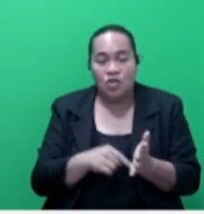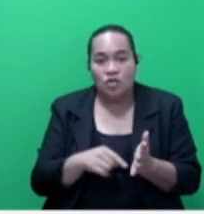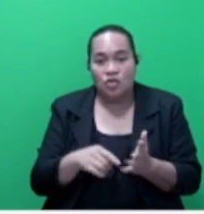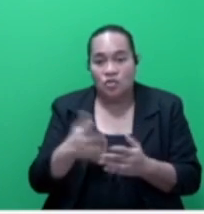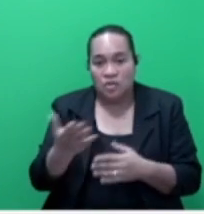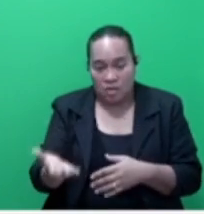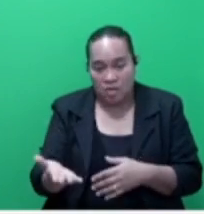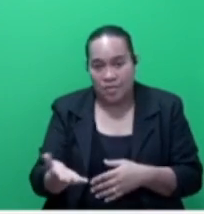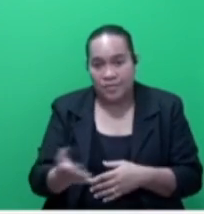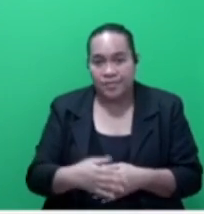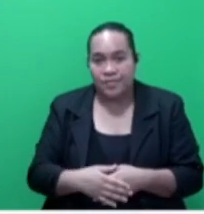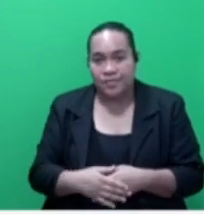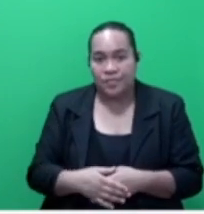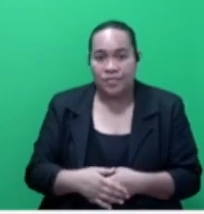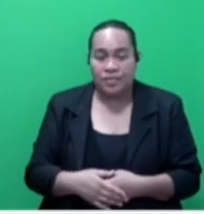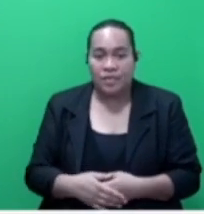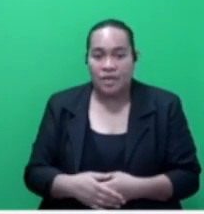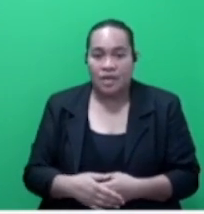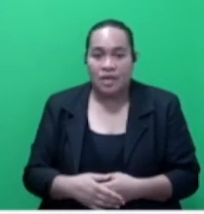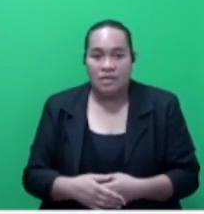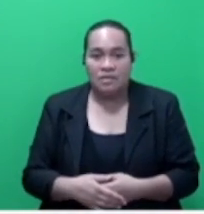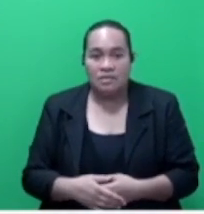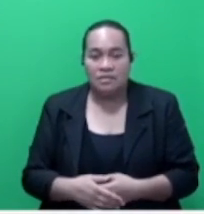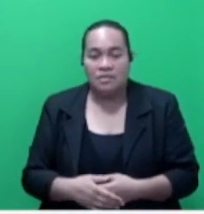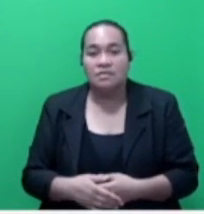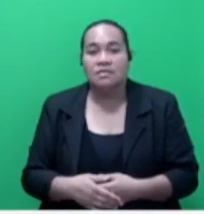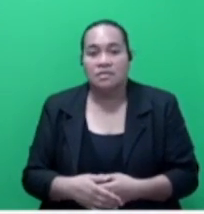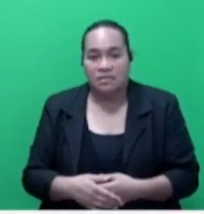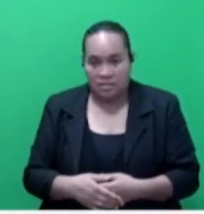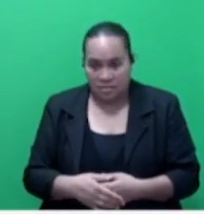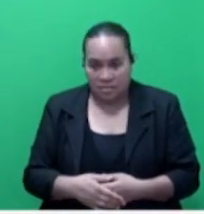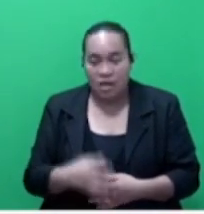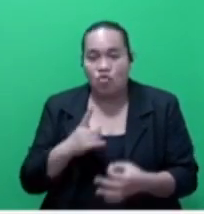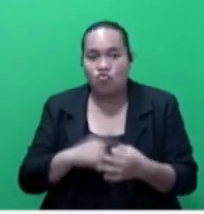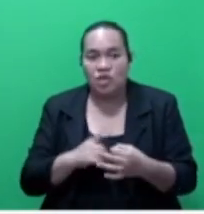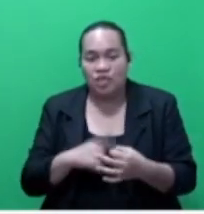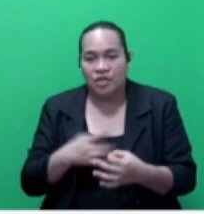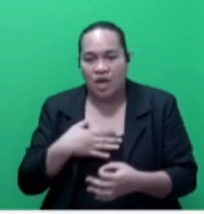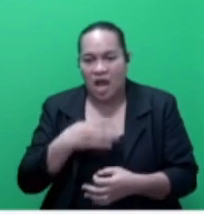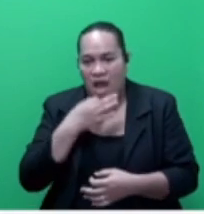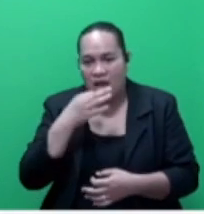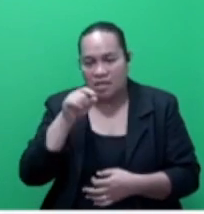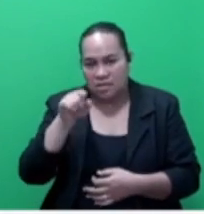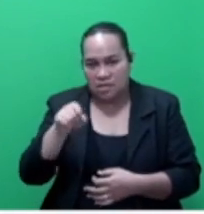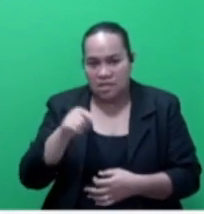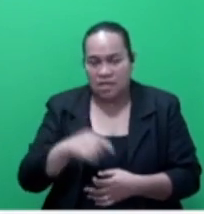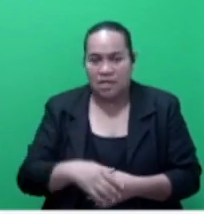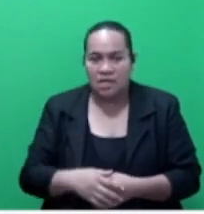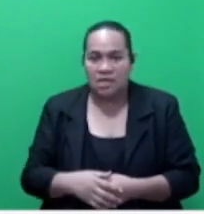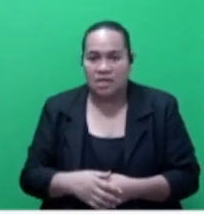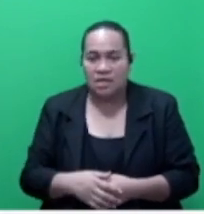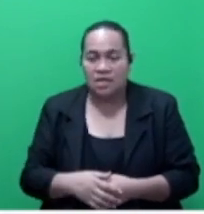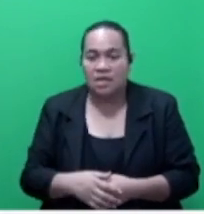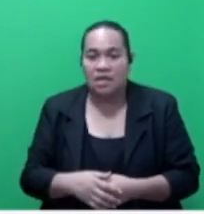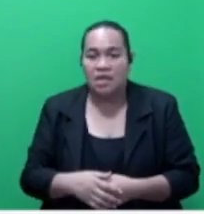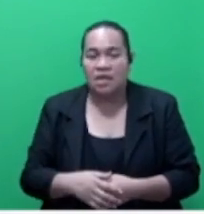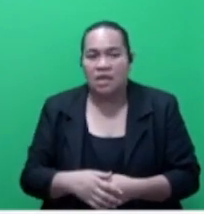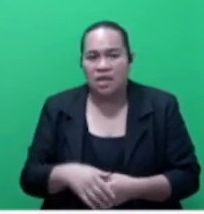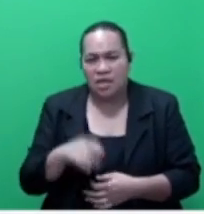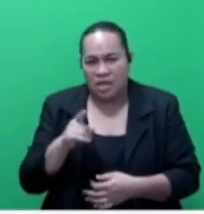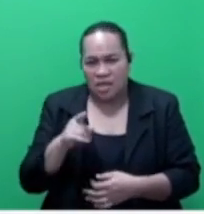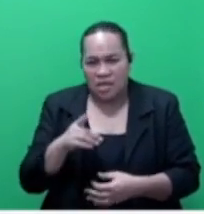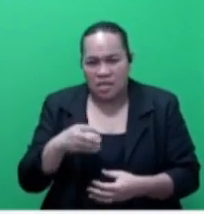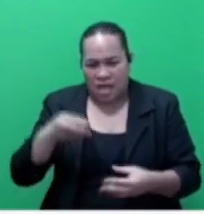Mr. Speaker. So I rise to pose a question on that response. The audit findings, some of the